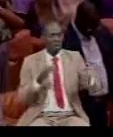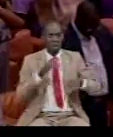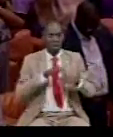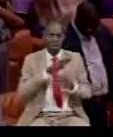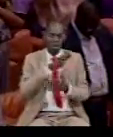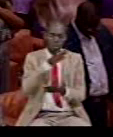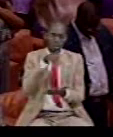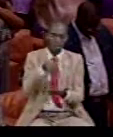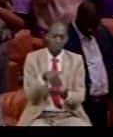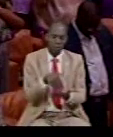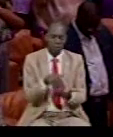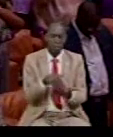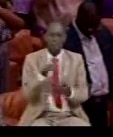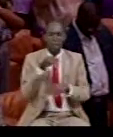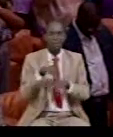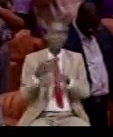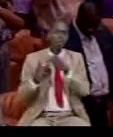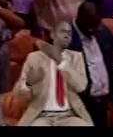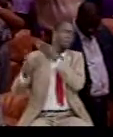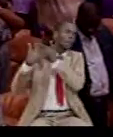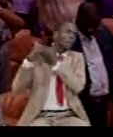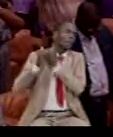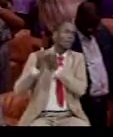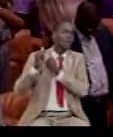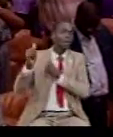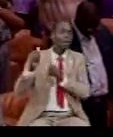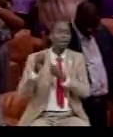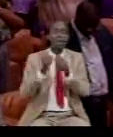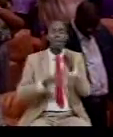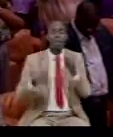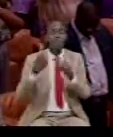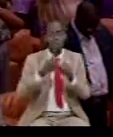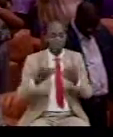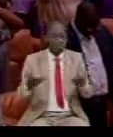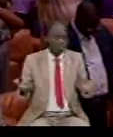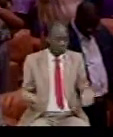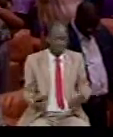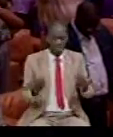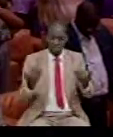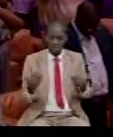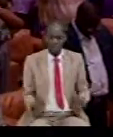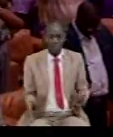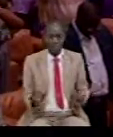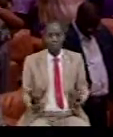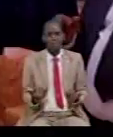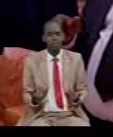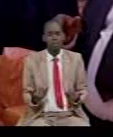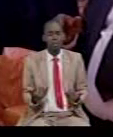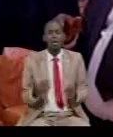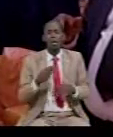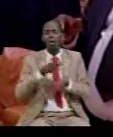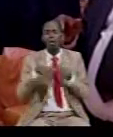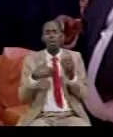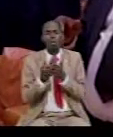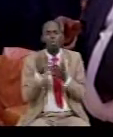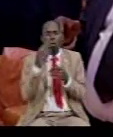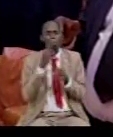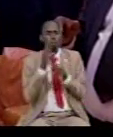center, at the far back, everywhere here now at the Alpha location, those